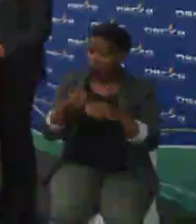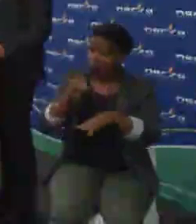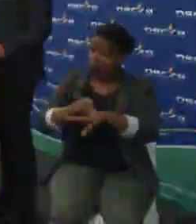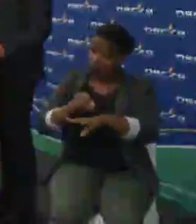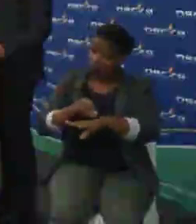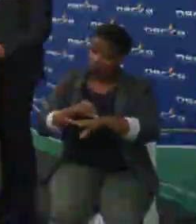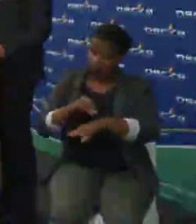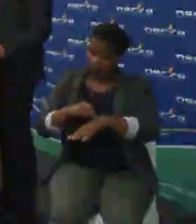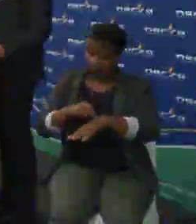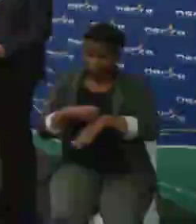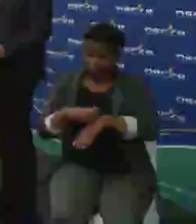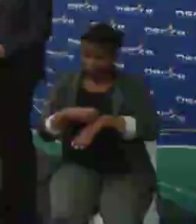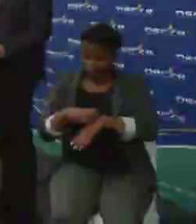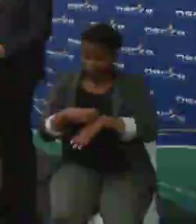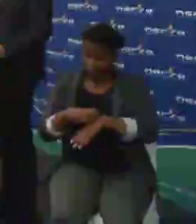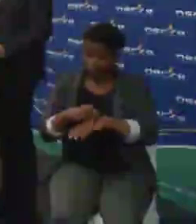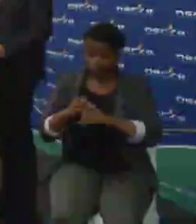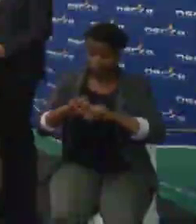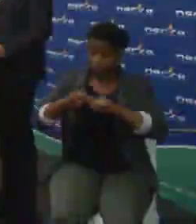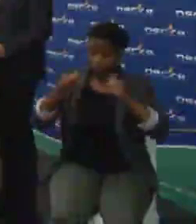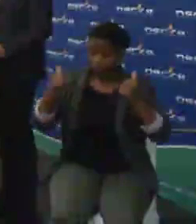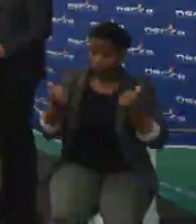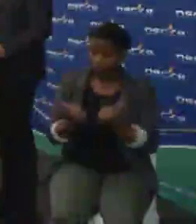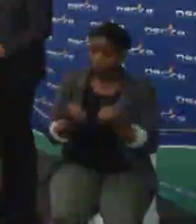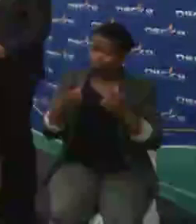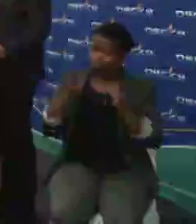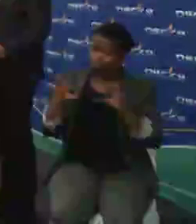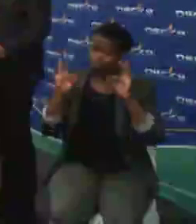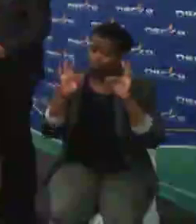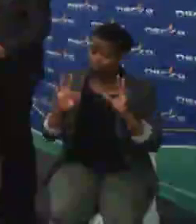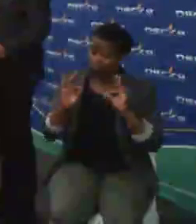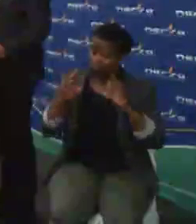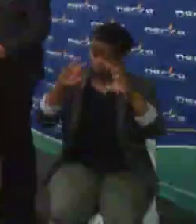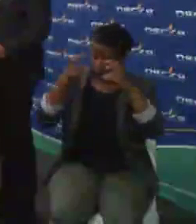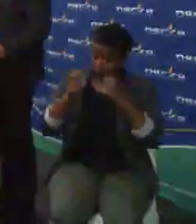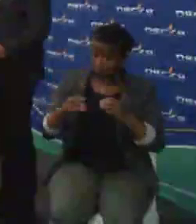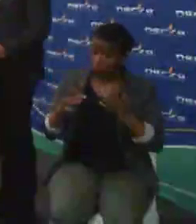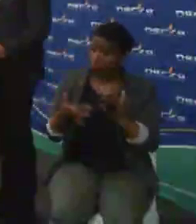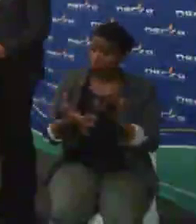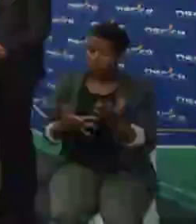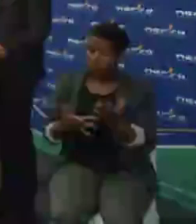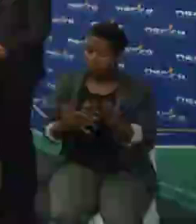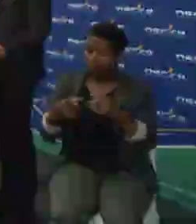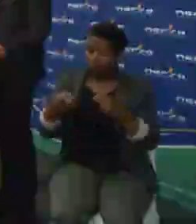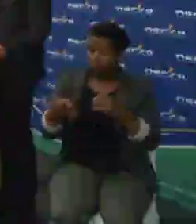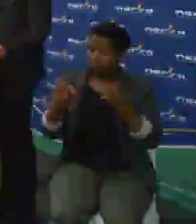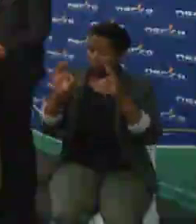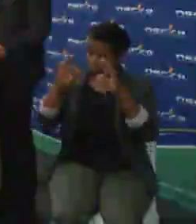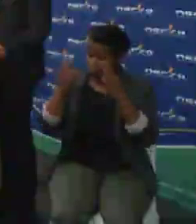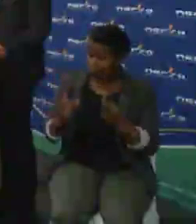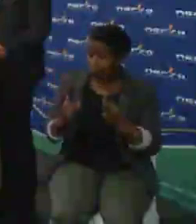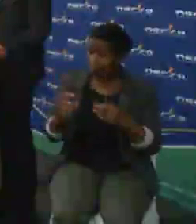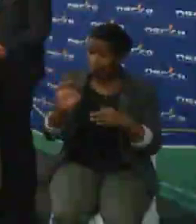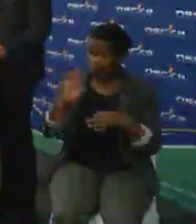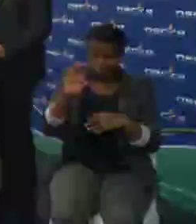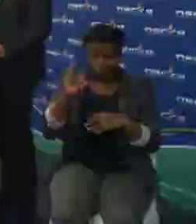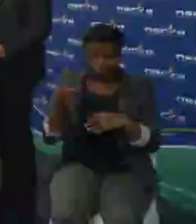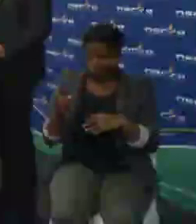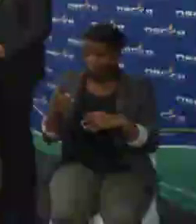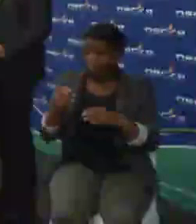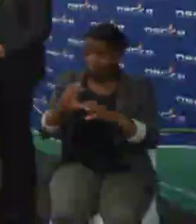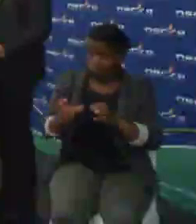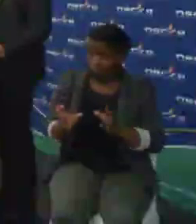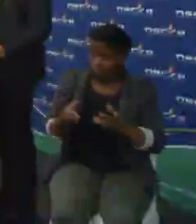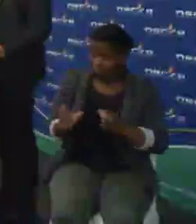quite simply that the system is not sustainable. And while Eskom's business model might not be sustainable, it might be that the entire sector, as